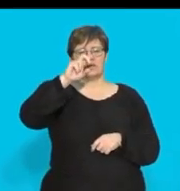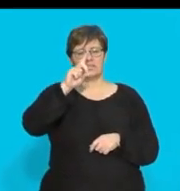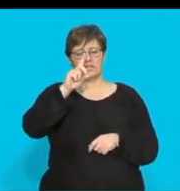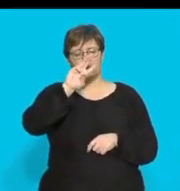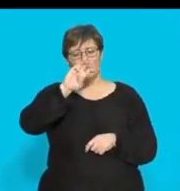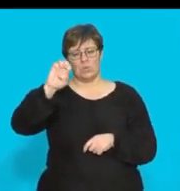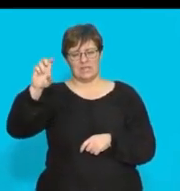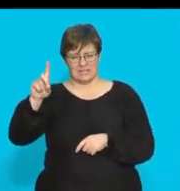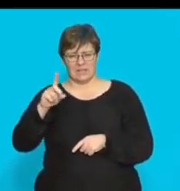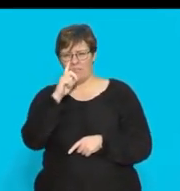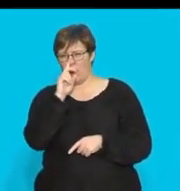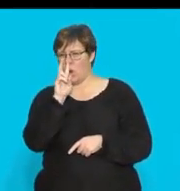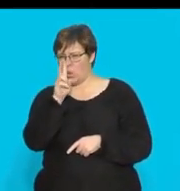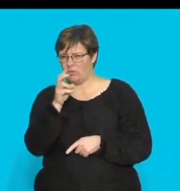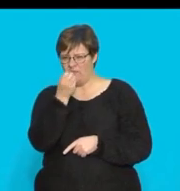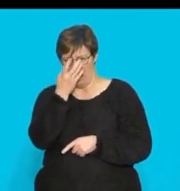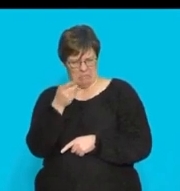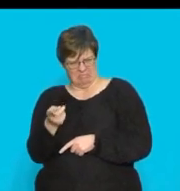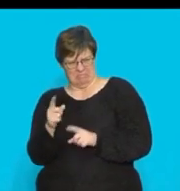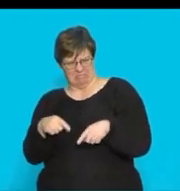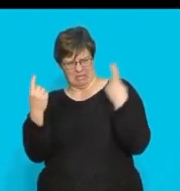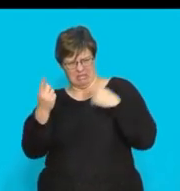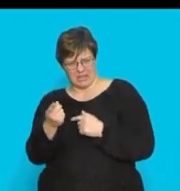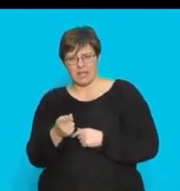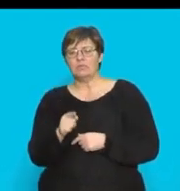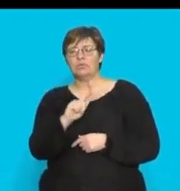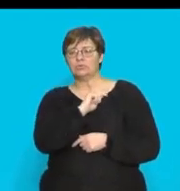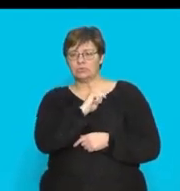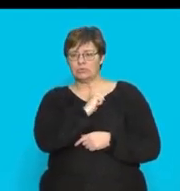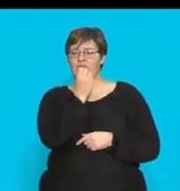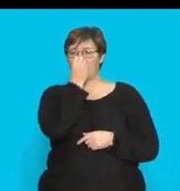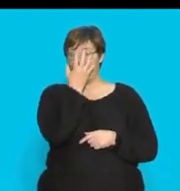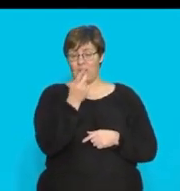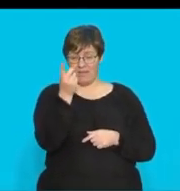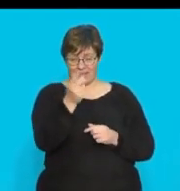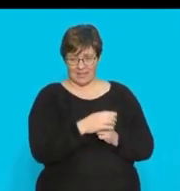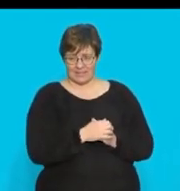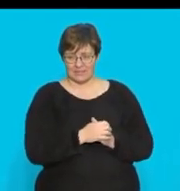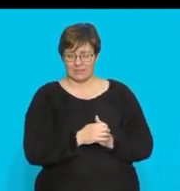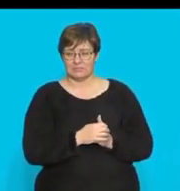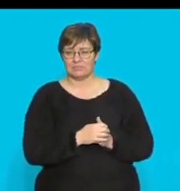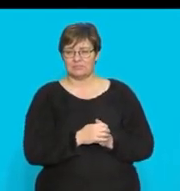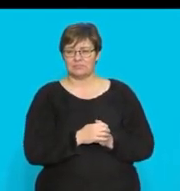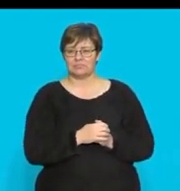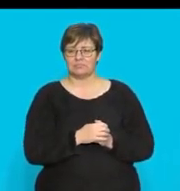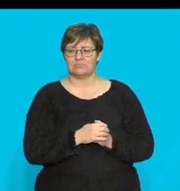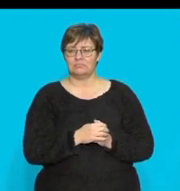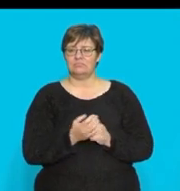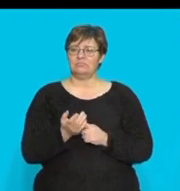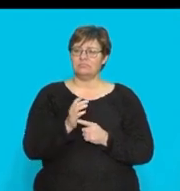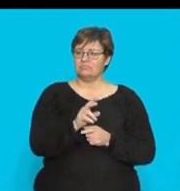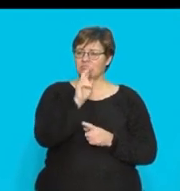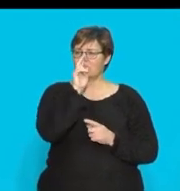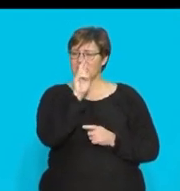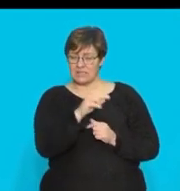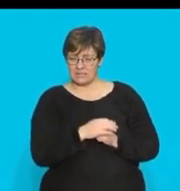don't look like flowers, but that is what they look like, right? These are actually flowers. I put a picture there just so